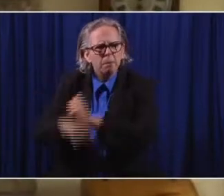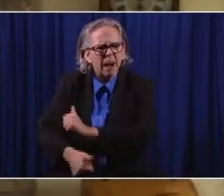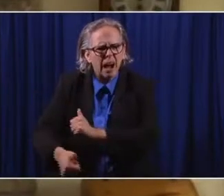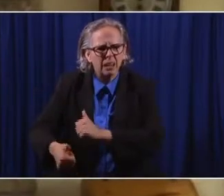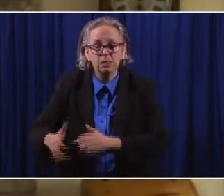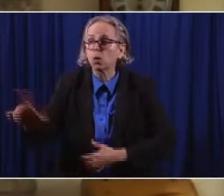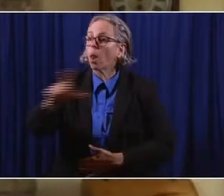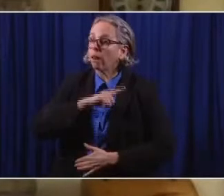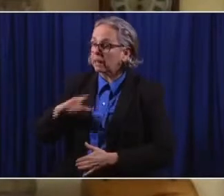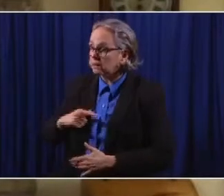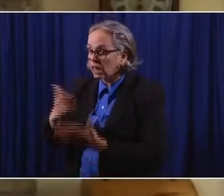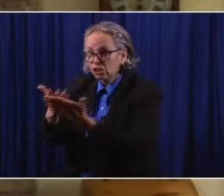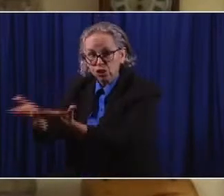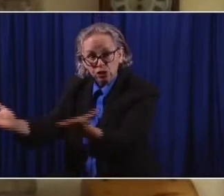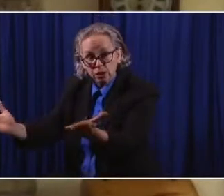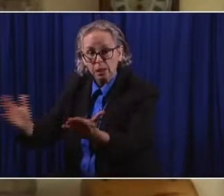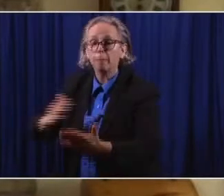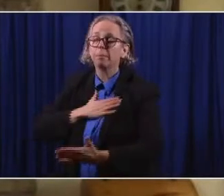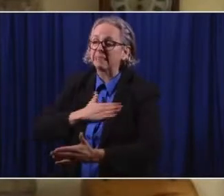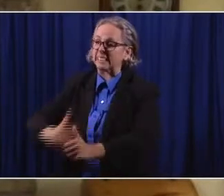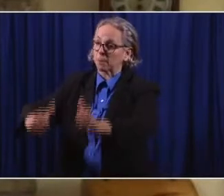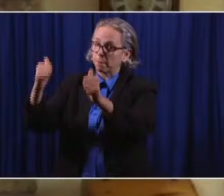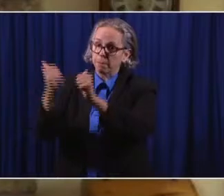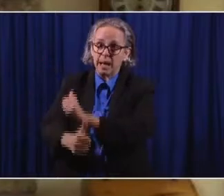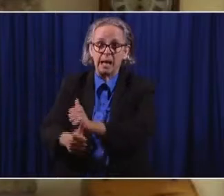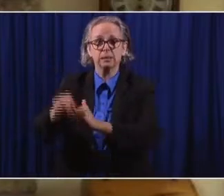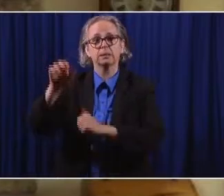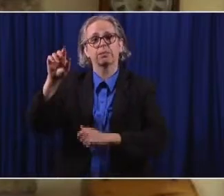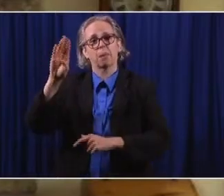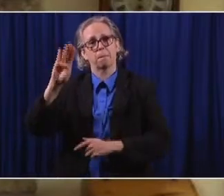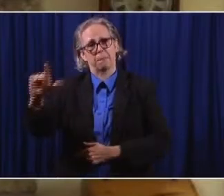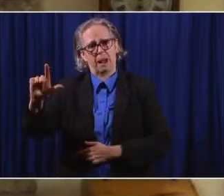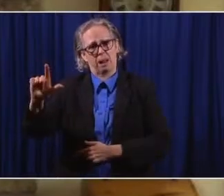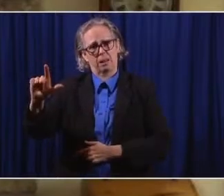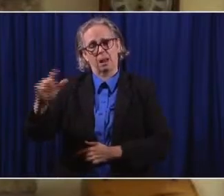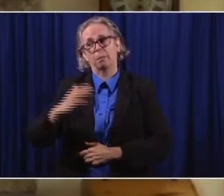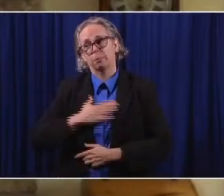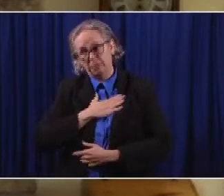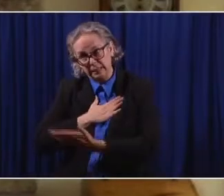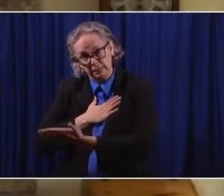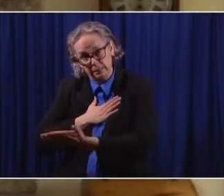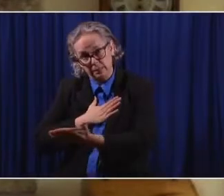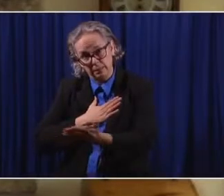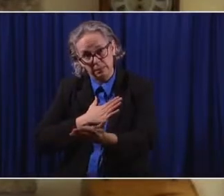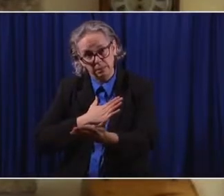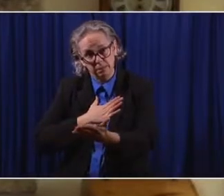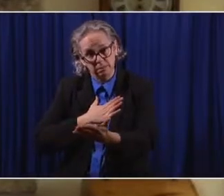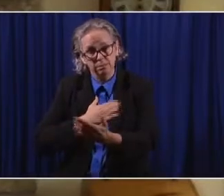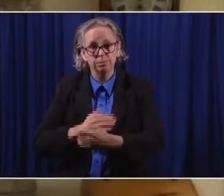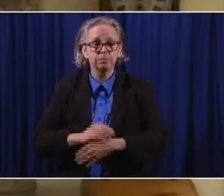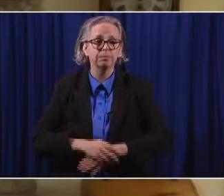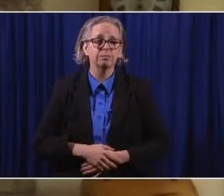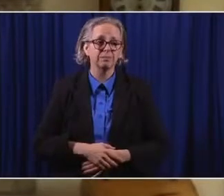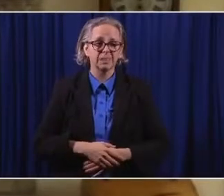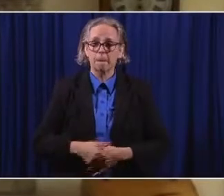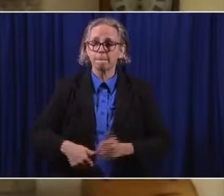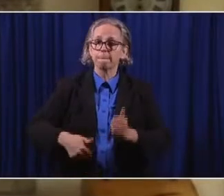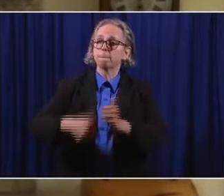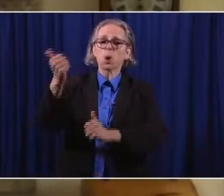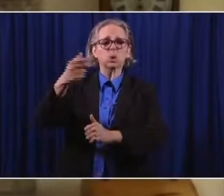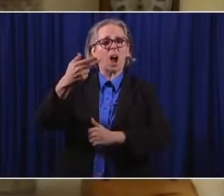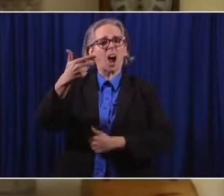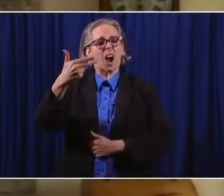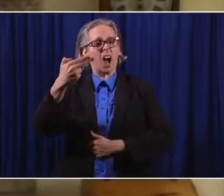pass it. Most gun violence that we are seeing is committed by people who legally cannot have a